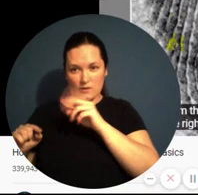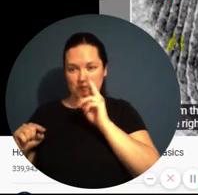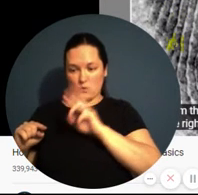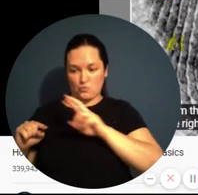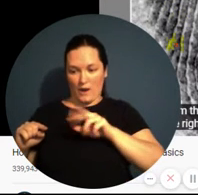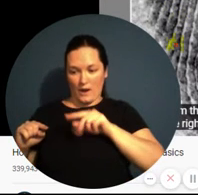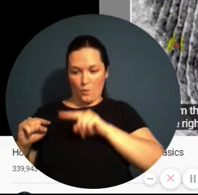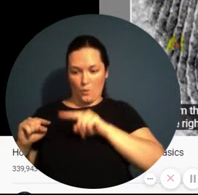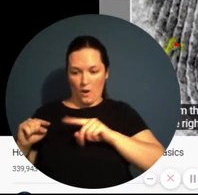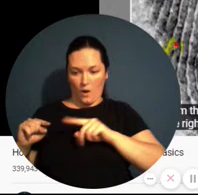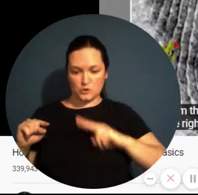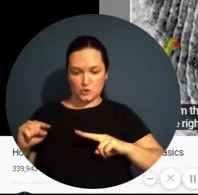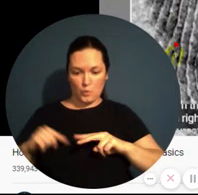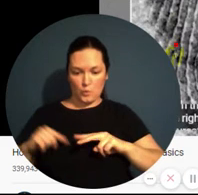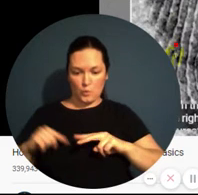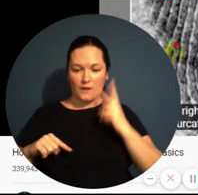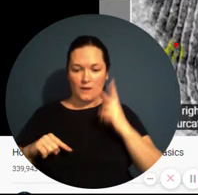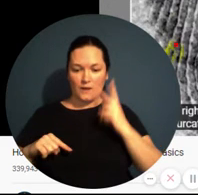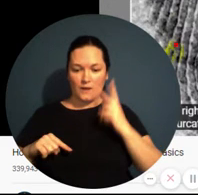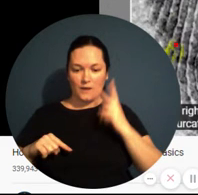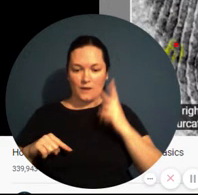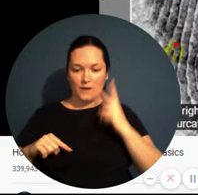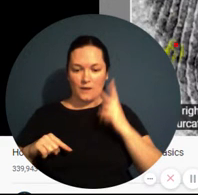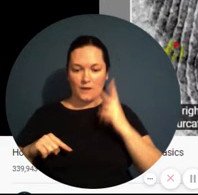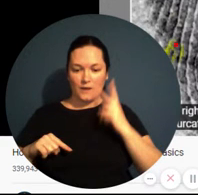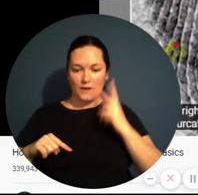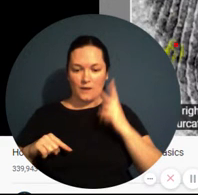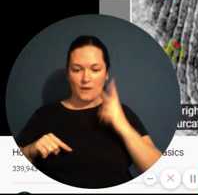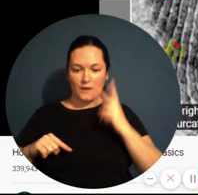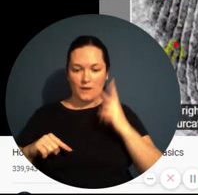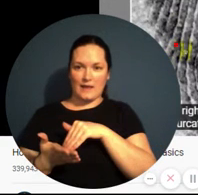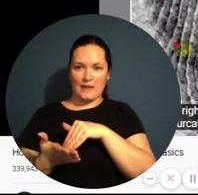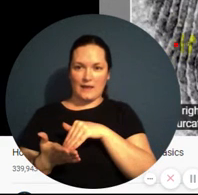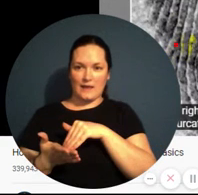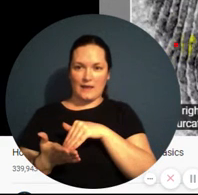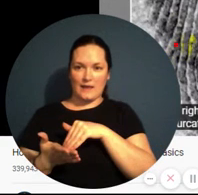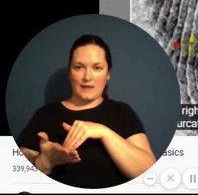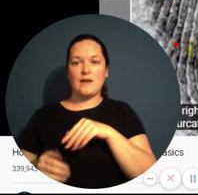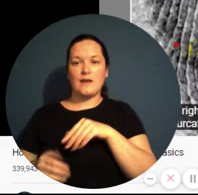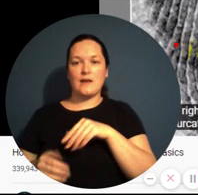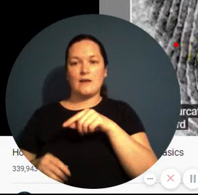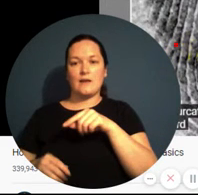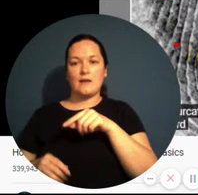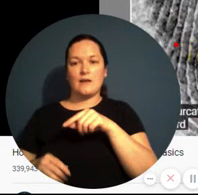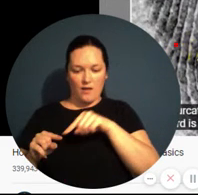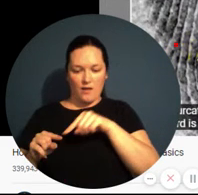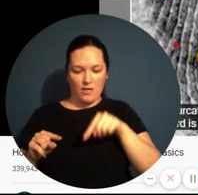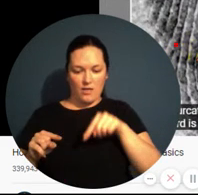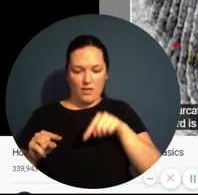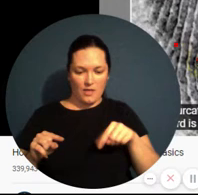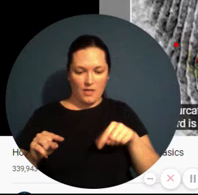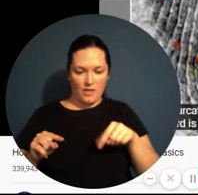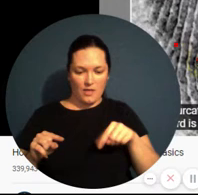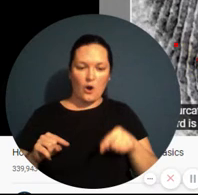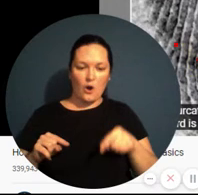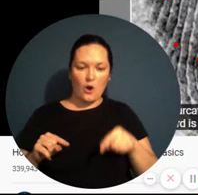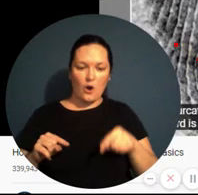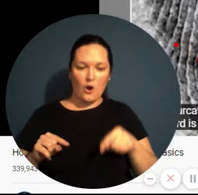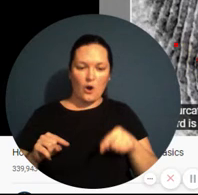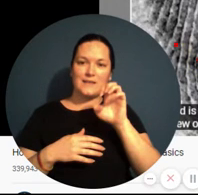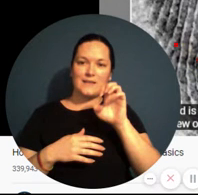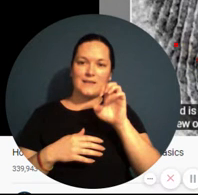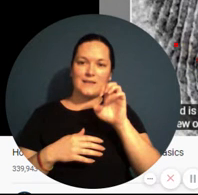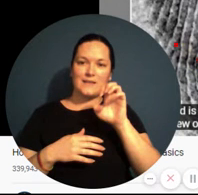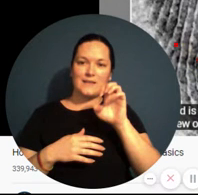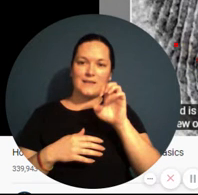1 and 2 to another bifurcation. Skipping 2 ridges, the third is another ridge ending. I'll mark a few other